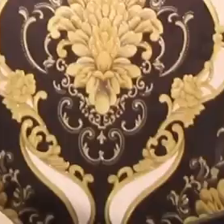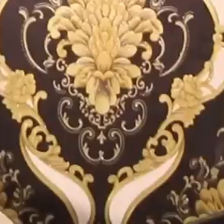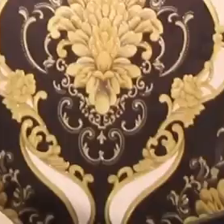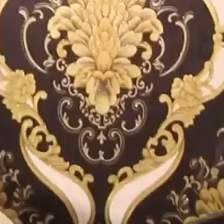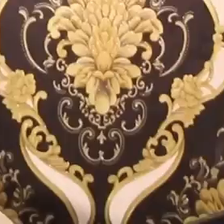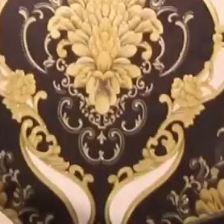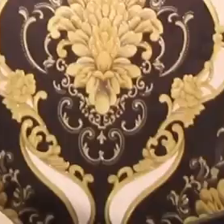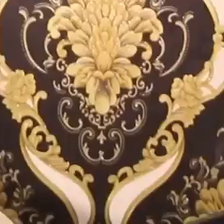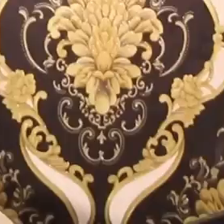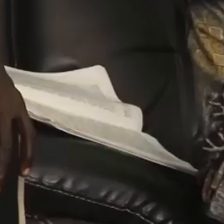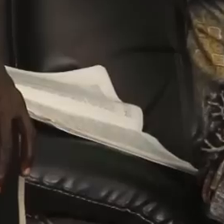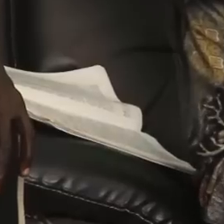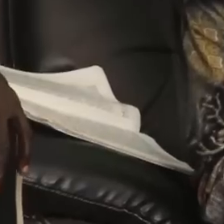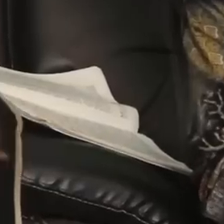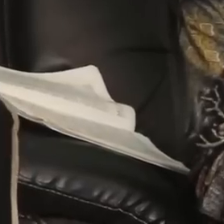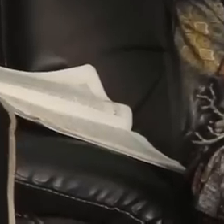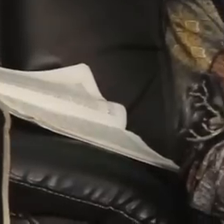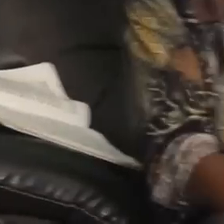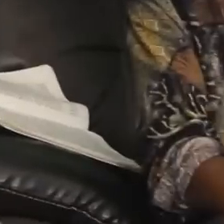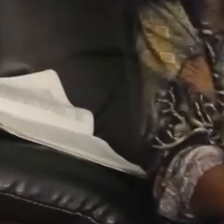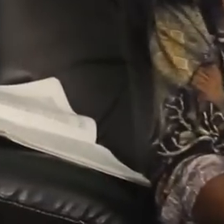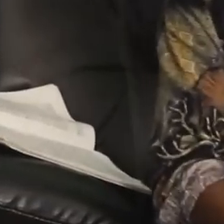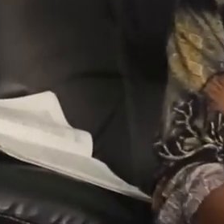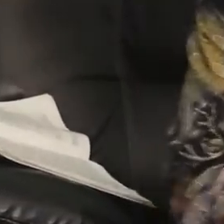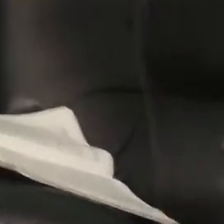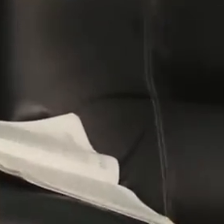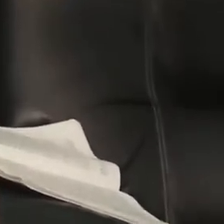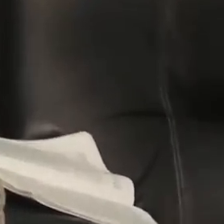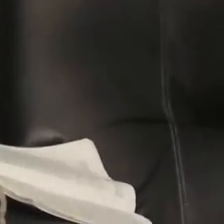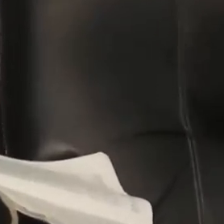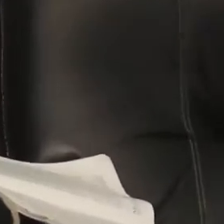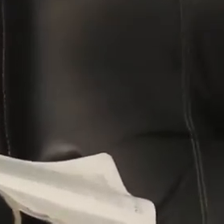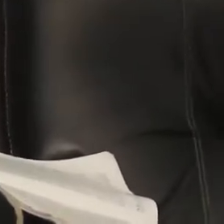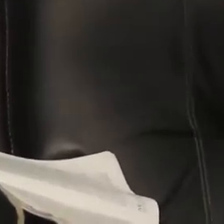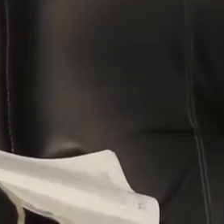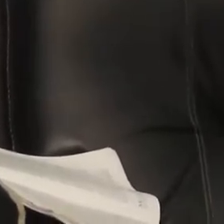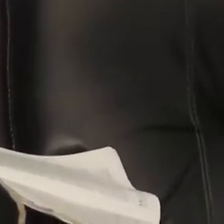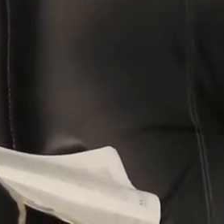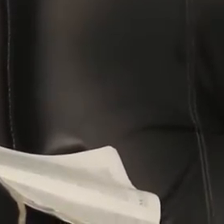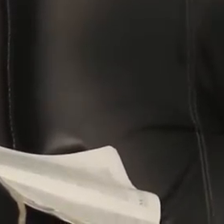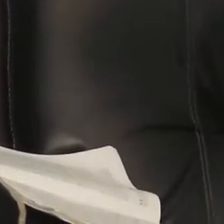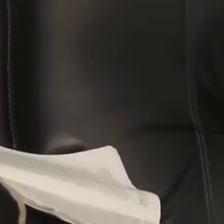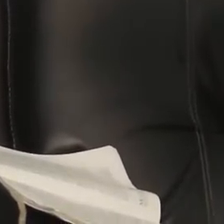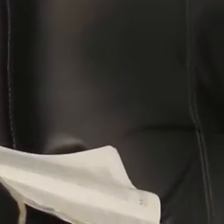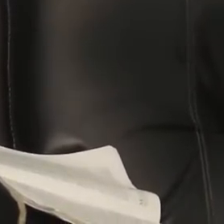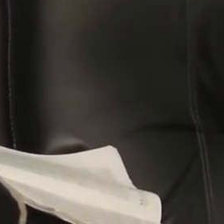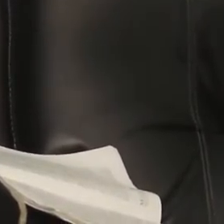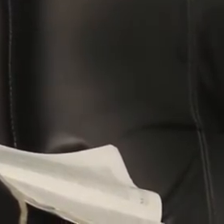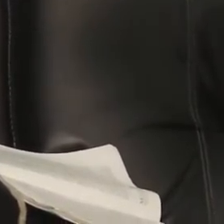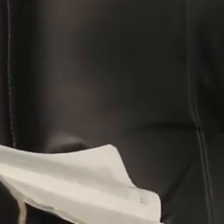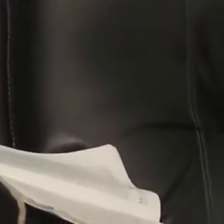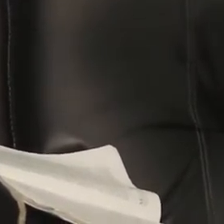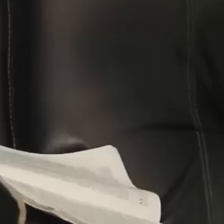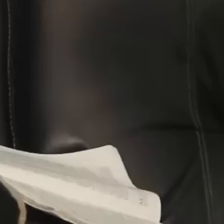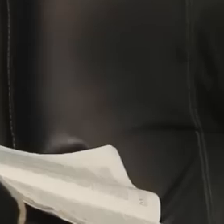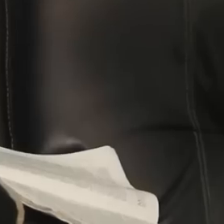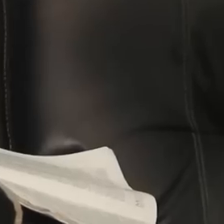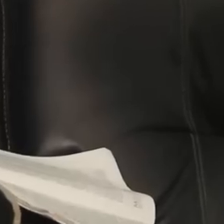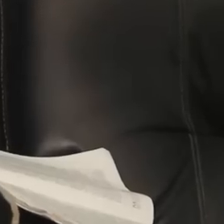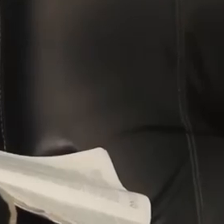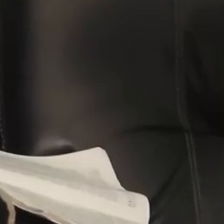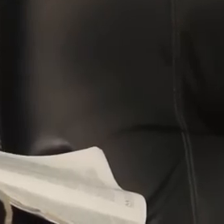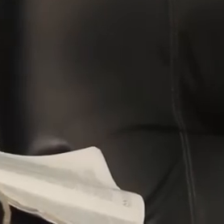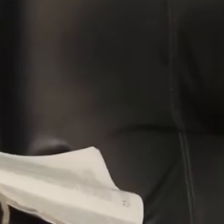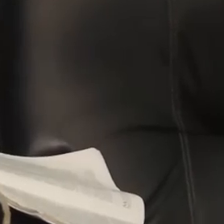je ti olorun alafia god of peace yo wa pelu gbogbo eniyan be with everyone to gbo ohun me that